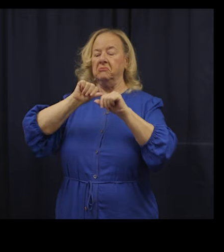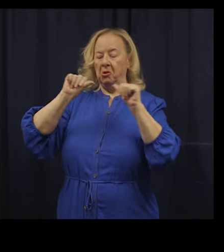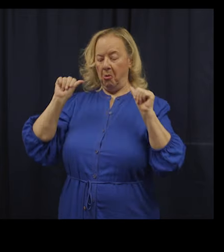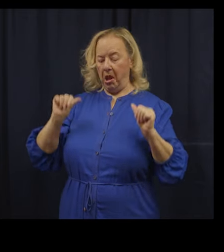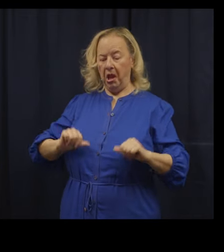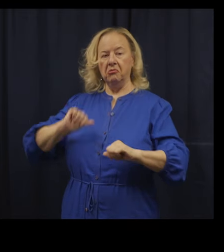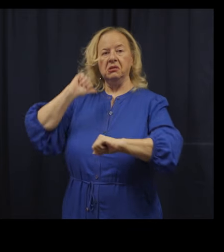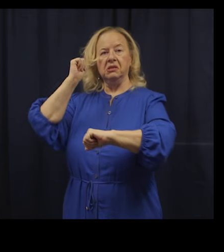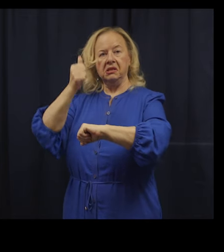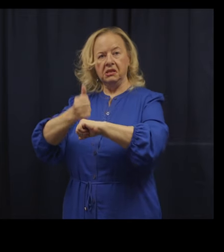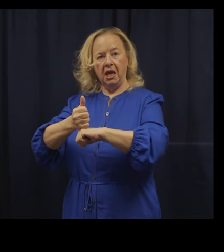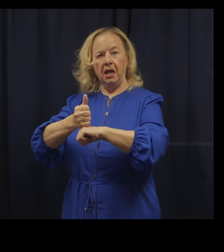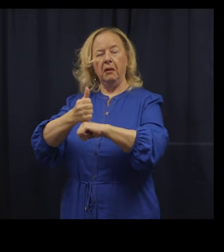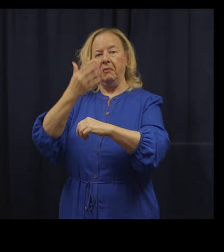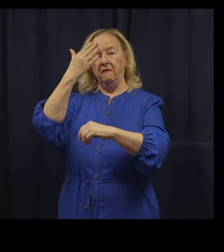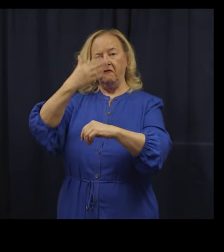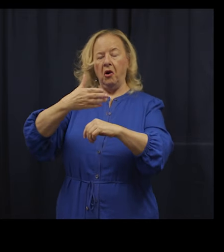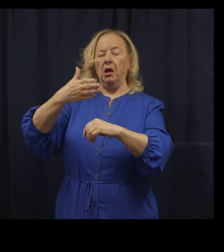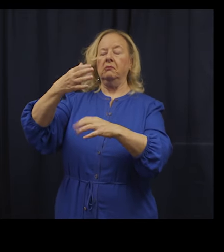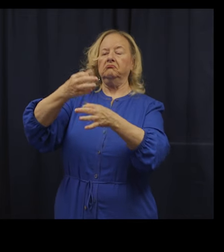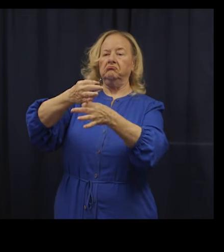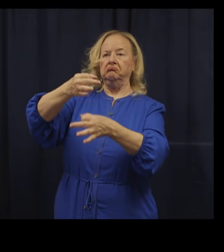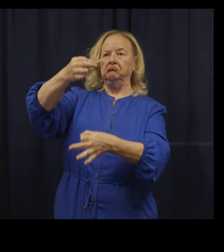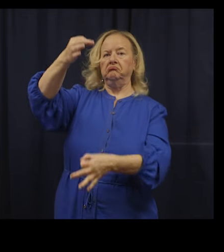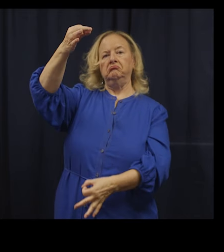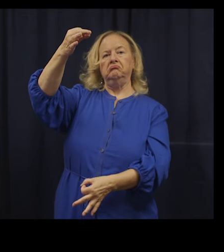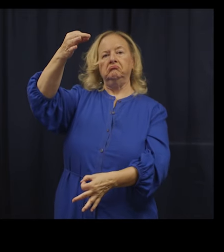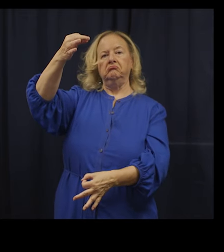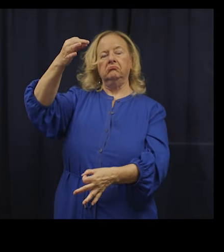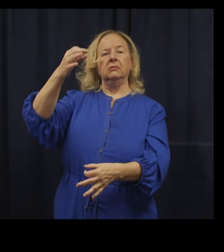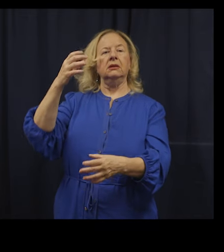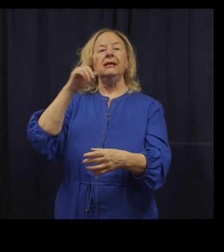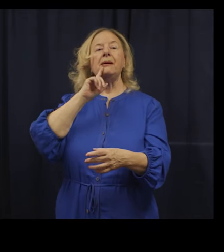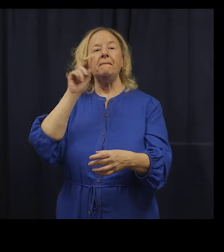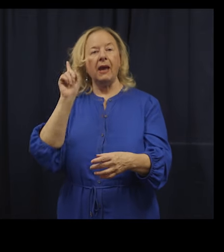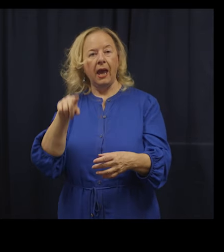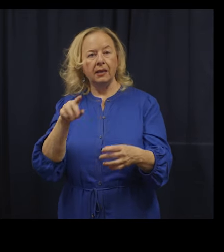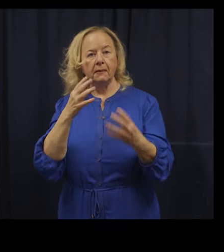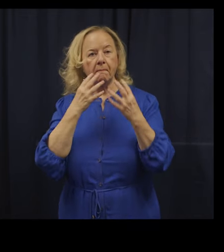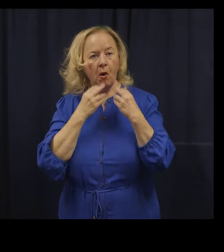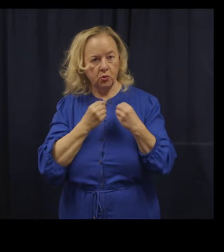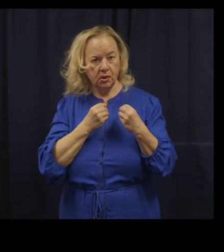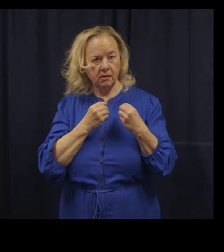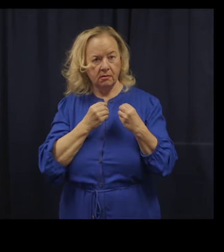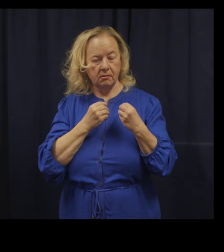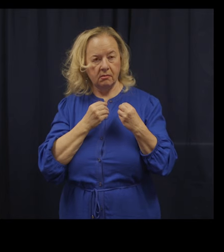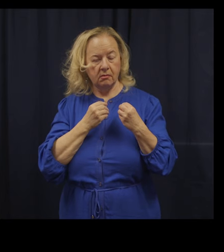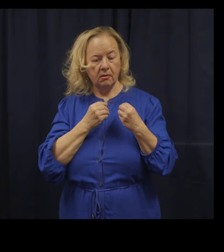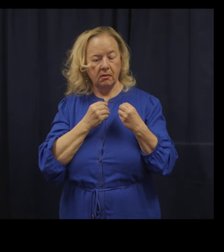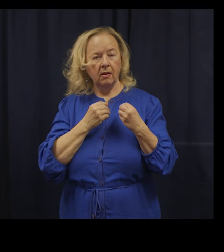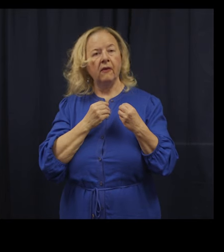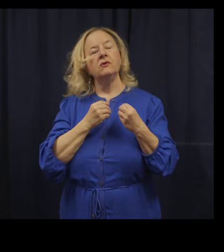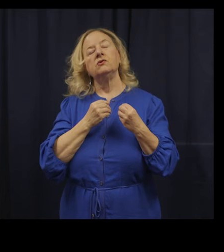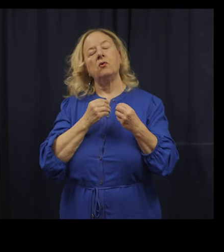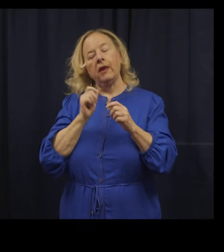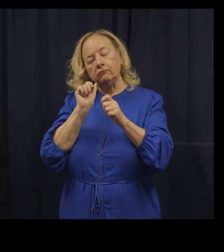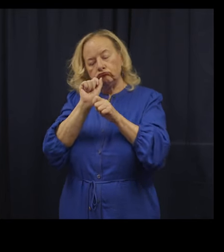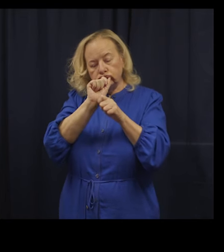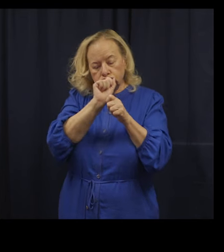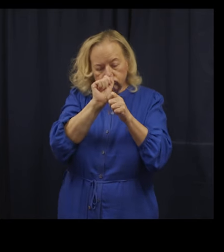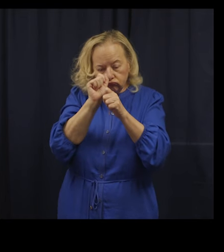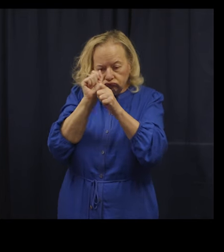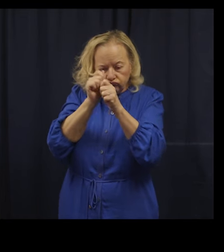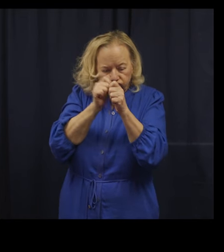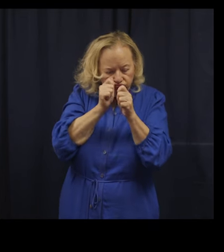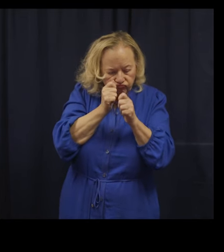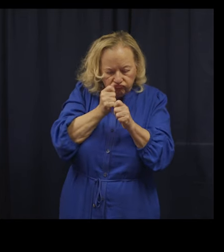lamps in front of the lampstand as the Lord commanded Moses. And then it says, this was the workmanship of the lampstand. It was